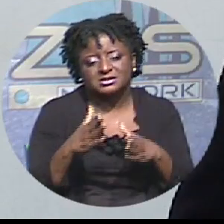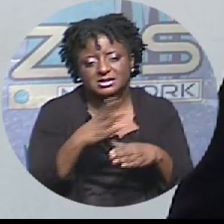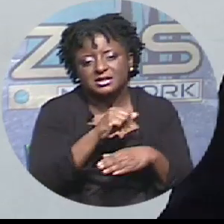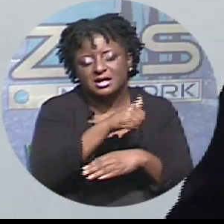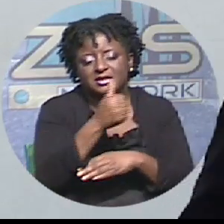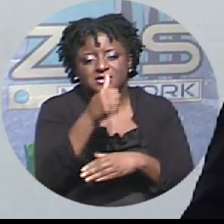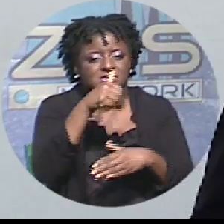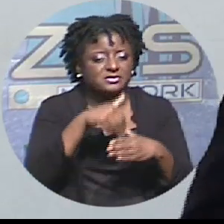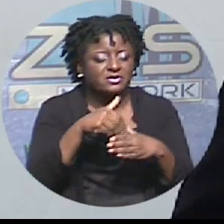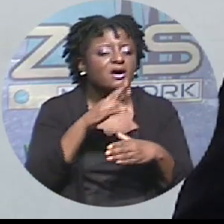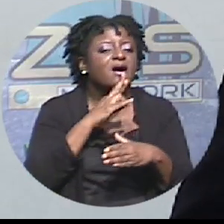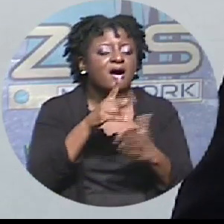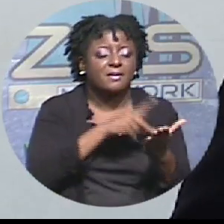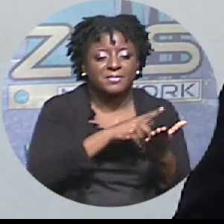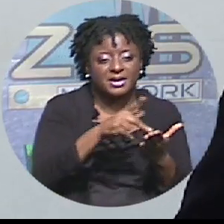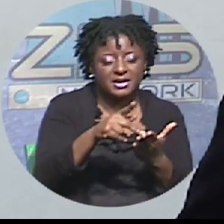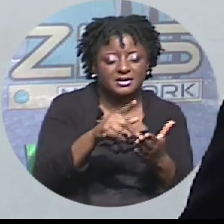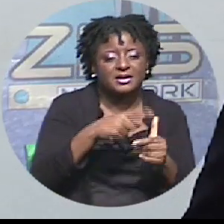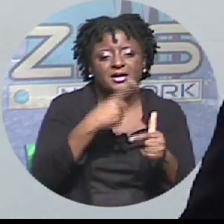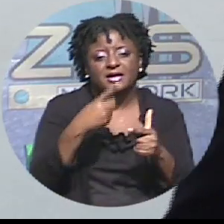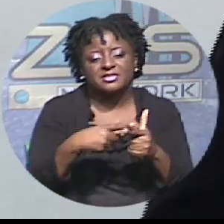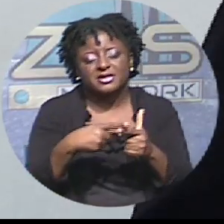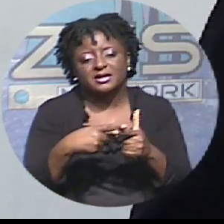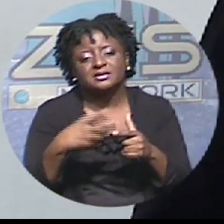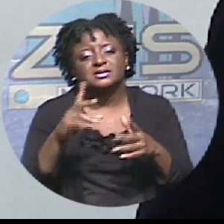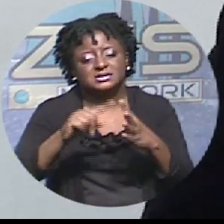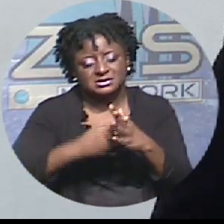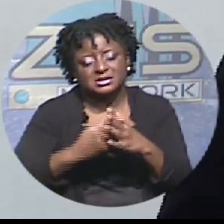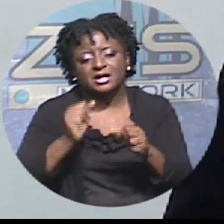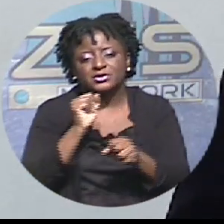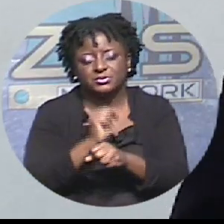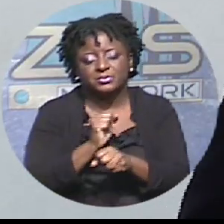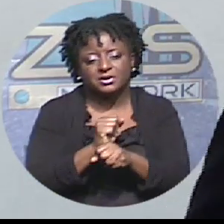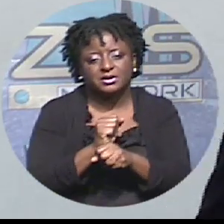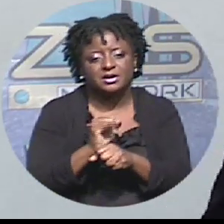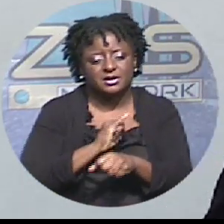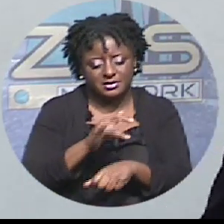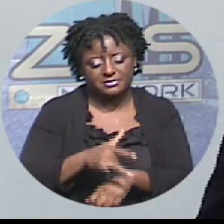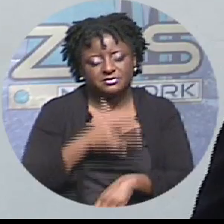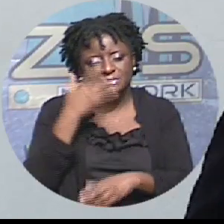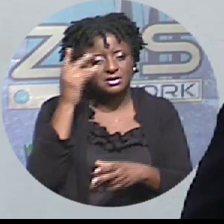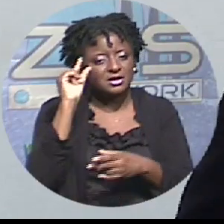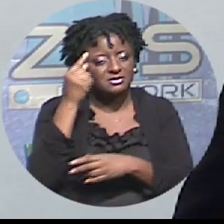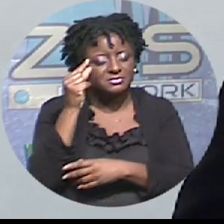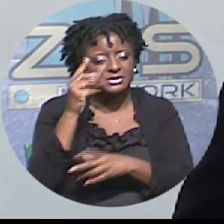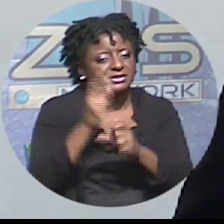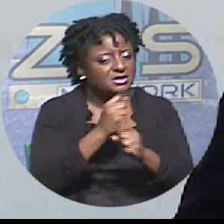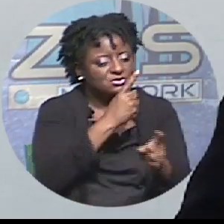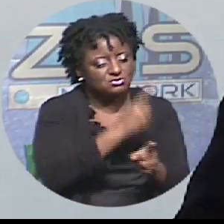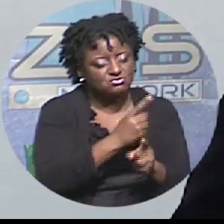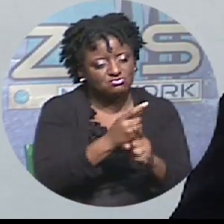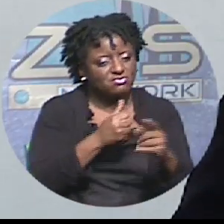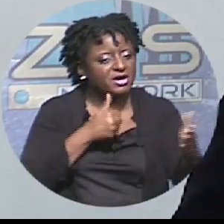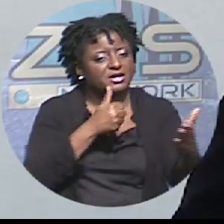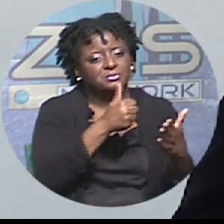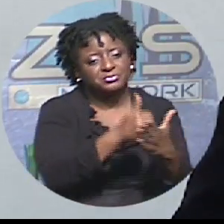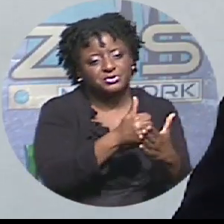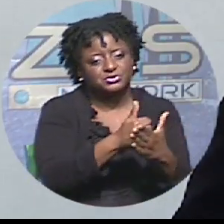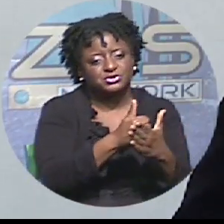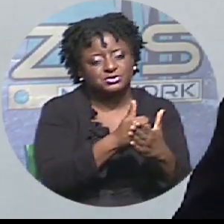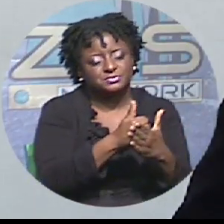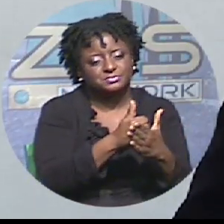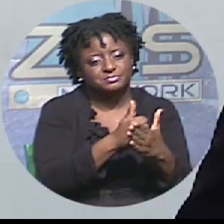were involved are paid. And then, of course, getting the work started. I feel that the government has taken the right approach in terms of the